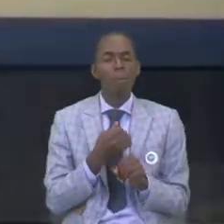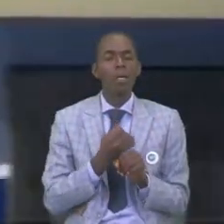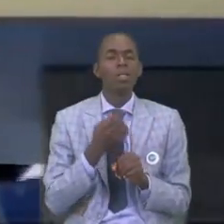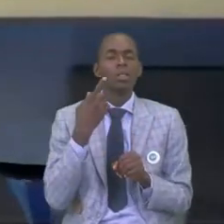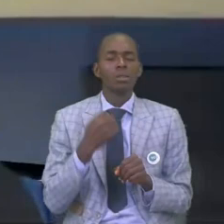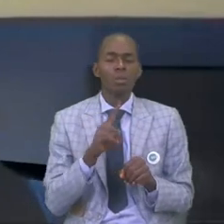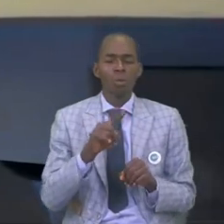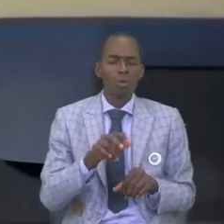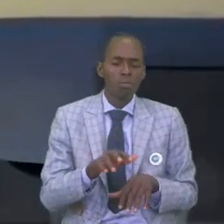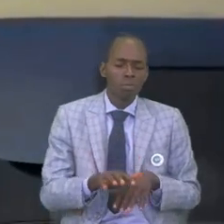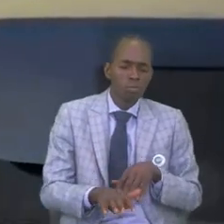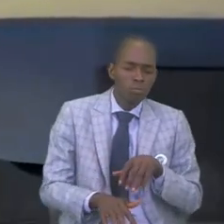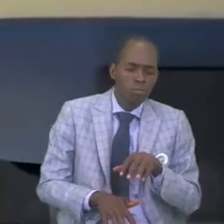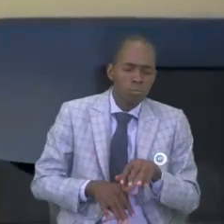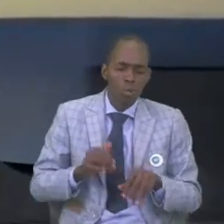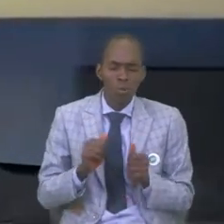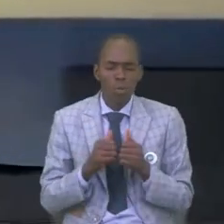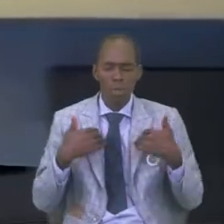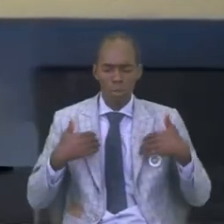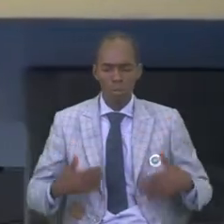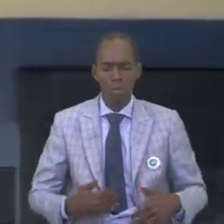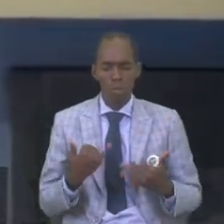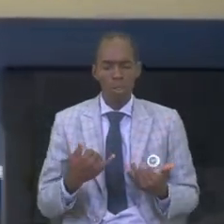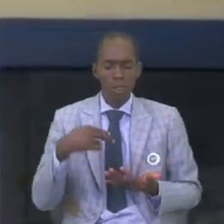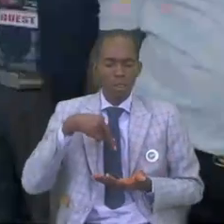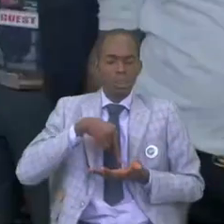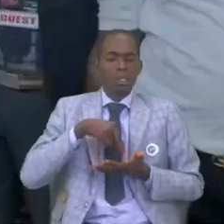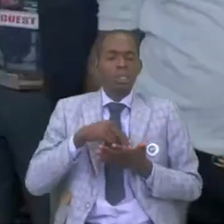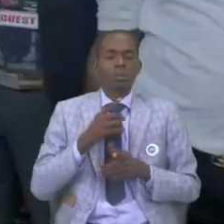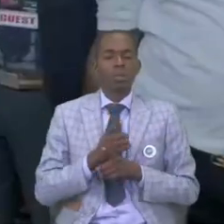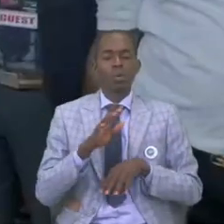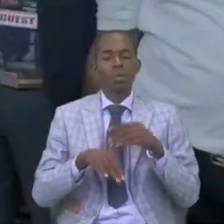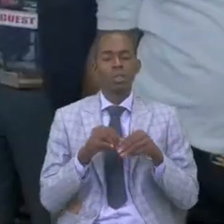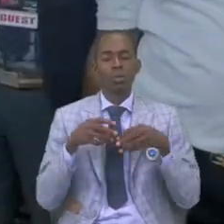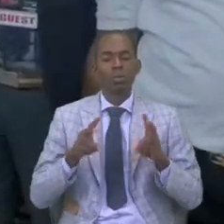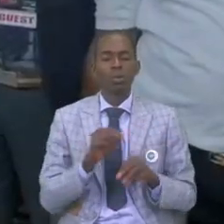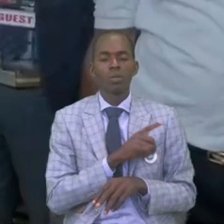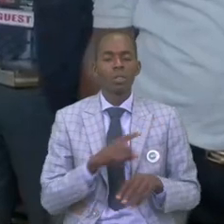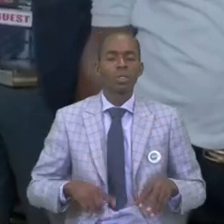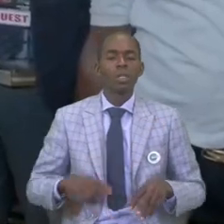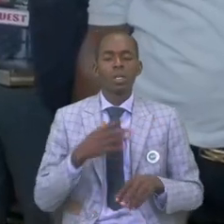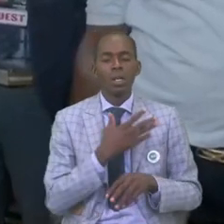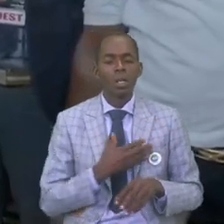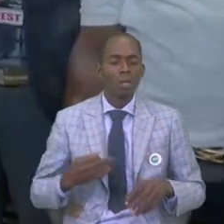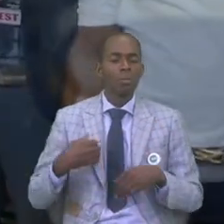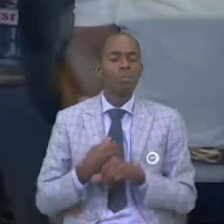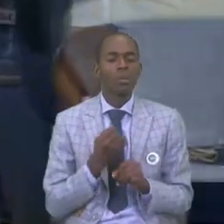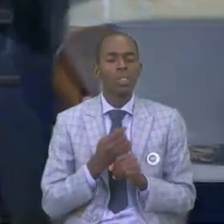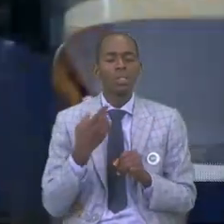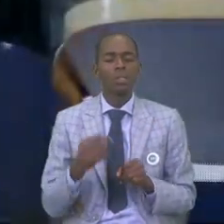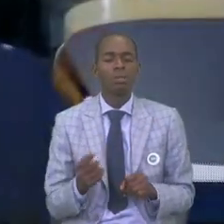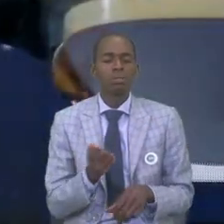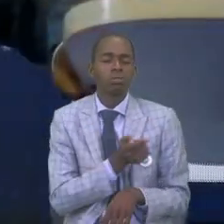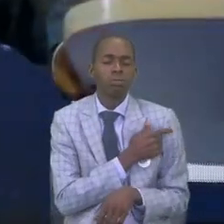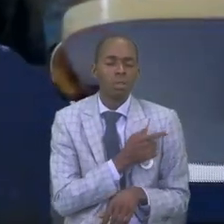crawling stand up and walk in the way of the Lord, and make the idol